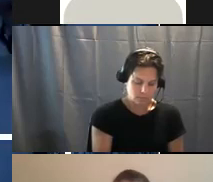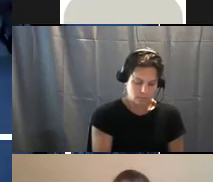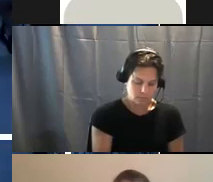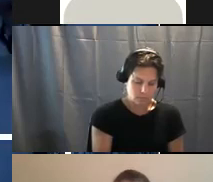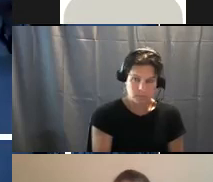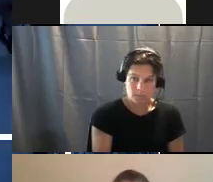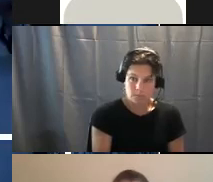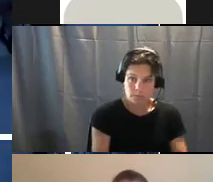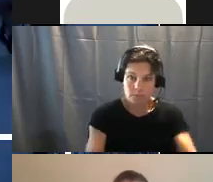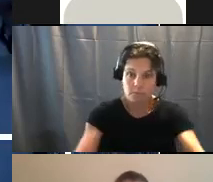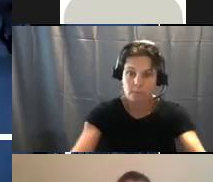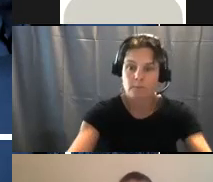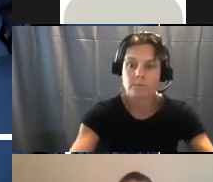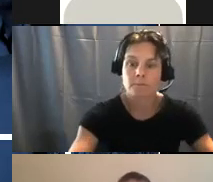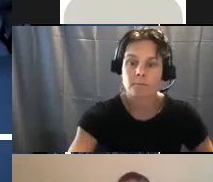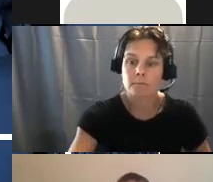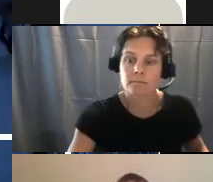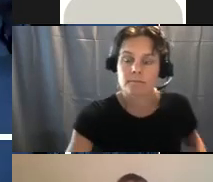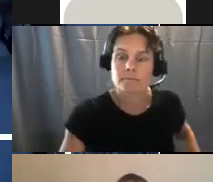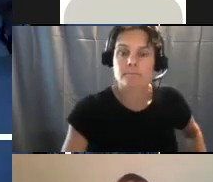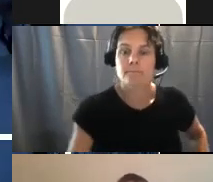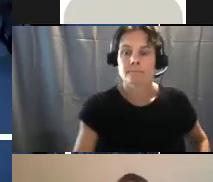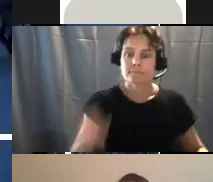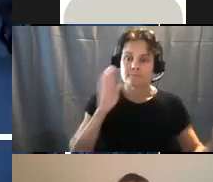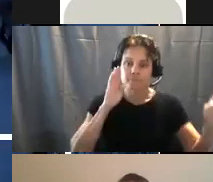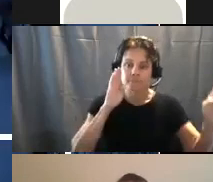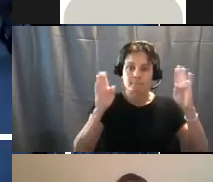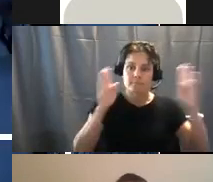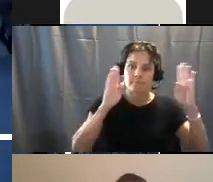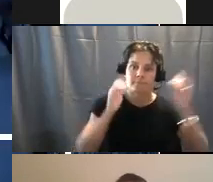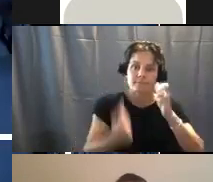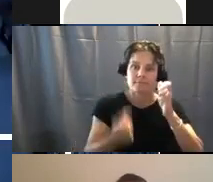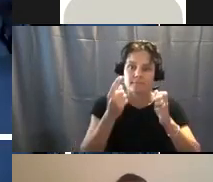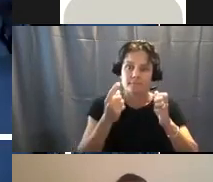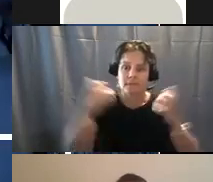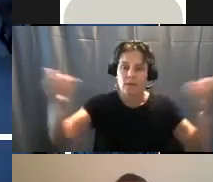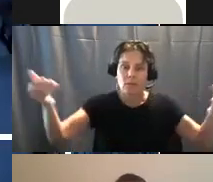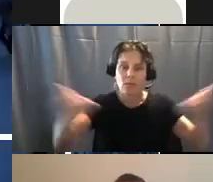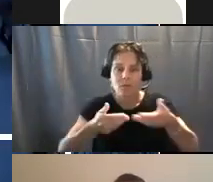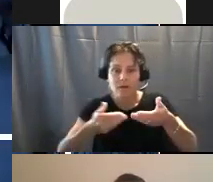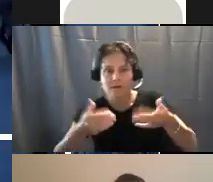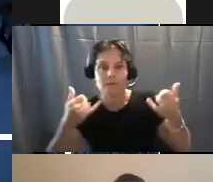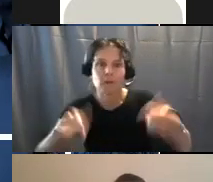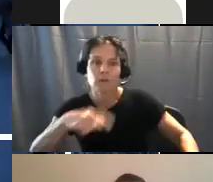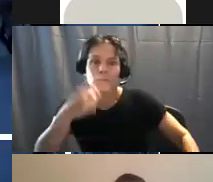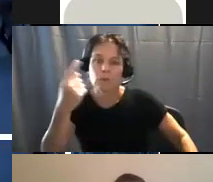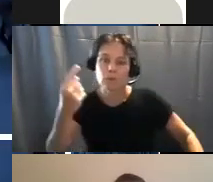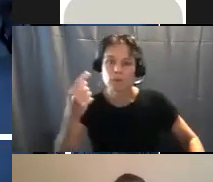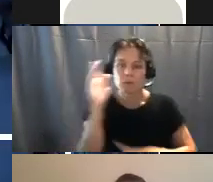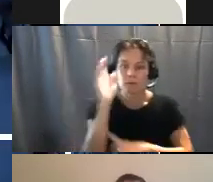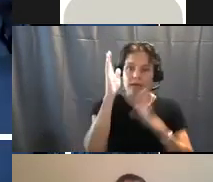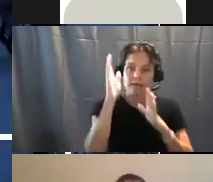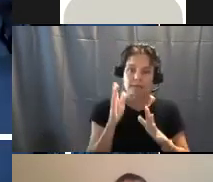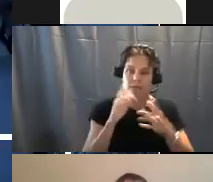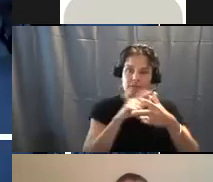everyone, and welcome. Today's speakers are Kathleen Franks, Martin Ward, and Annalee Gulley,